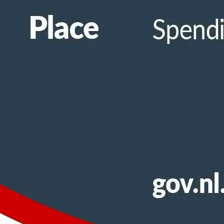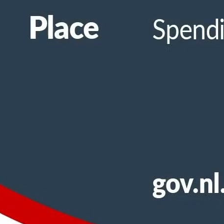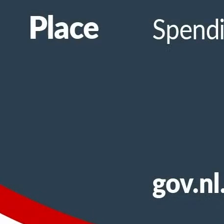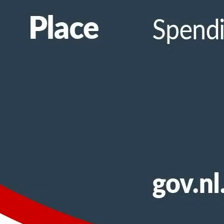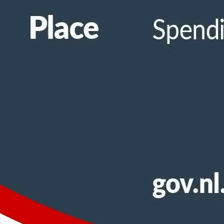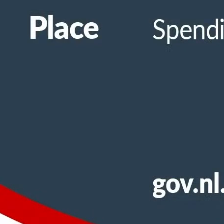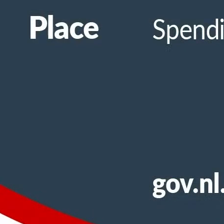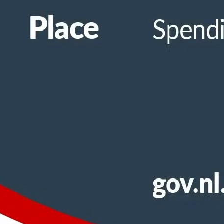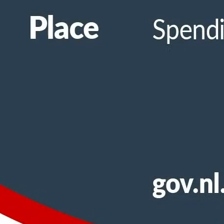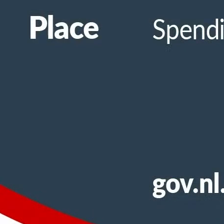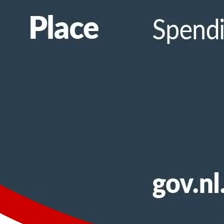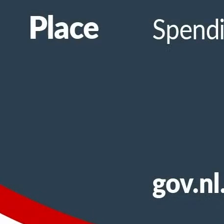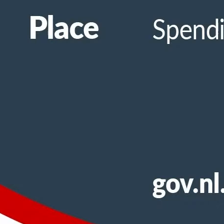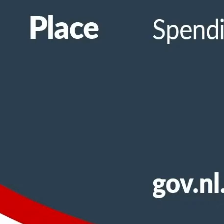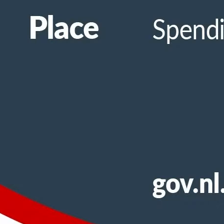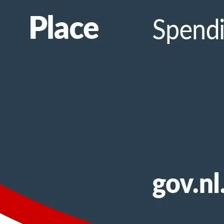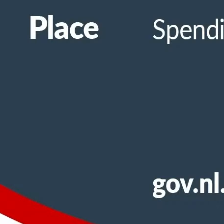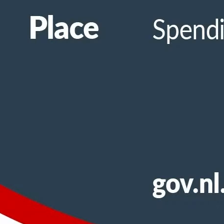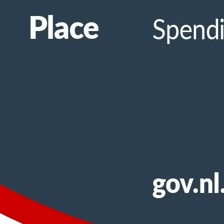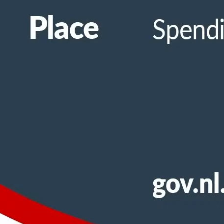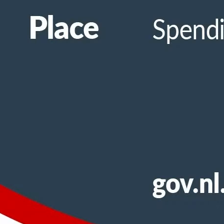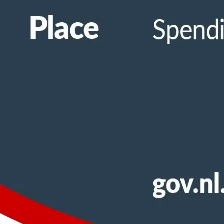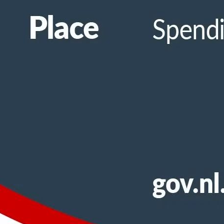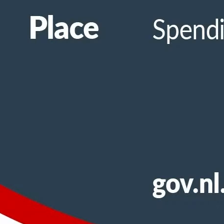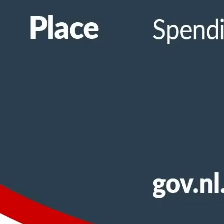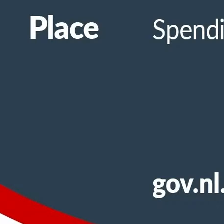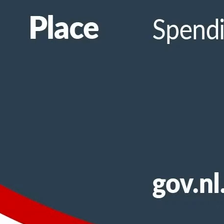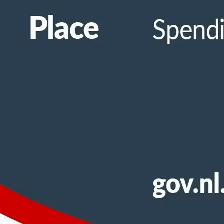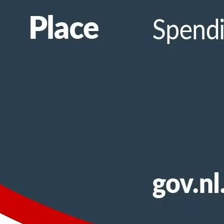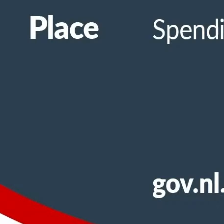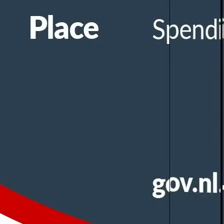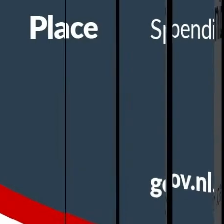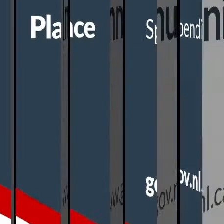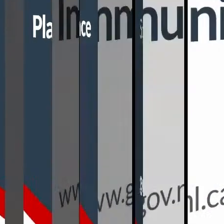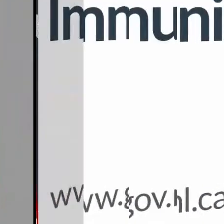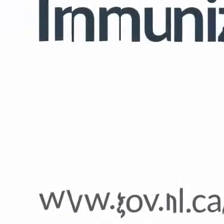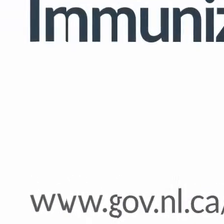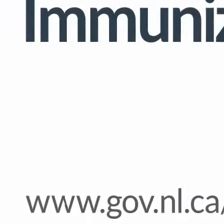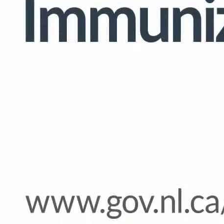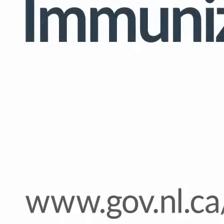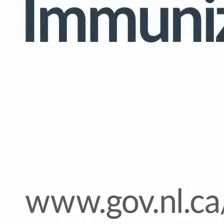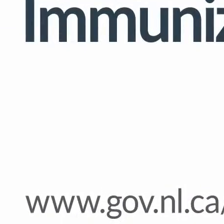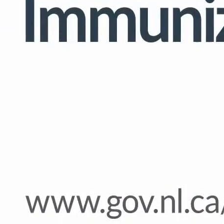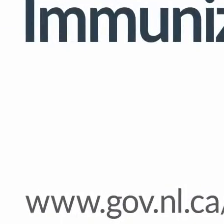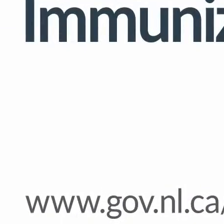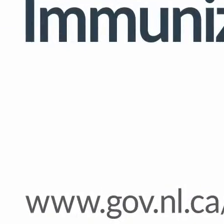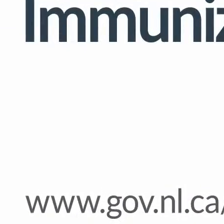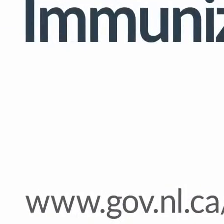Janice Fitzgerald, Chief Medical Officer of Health. Please stand by. Our news conference will begin shortly.